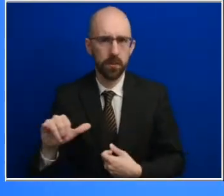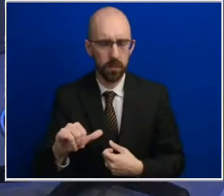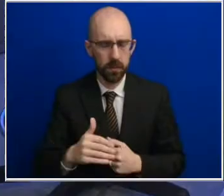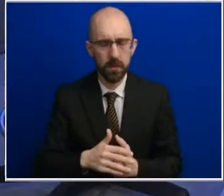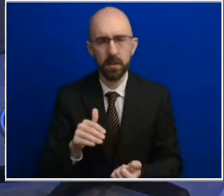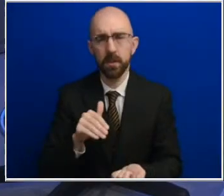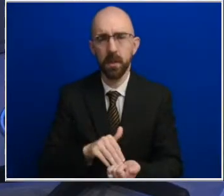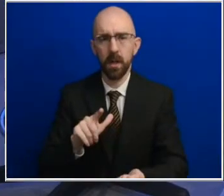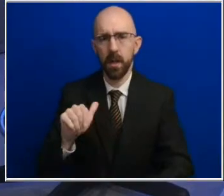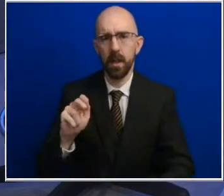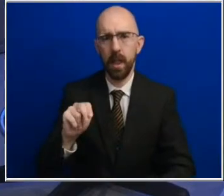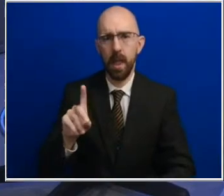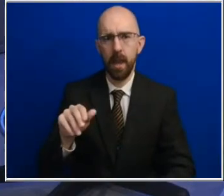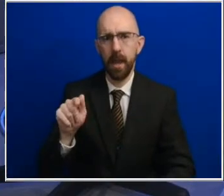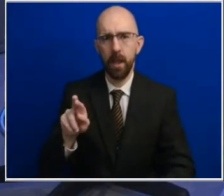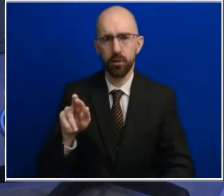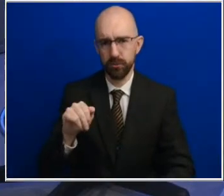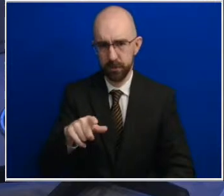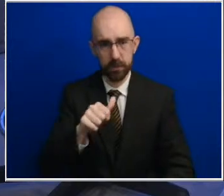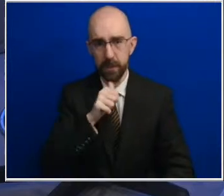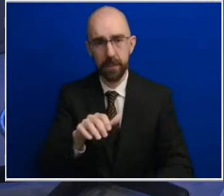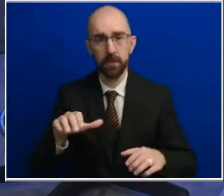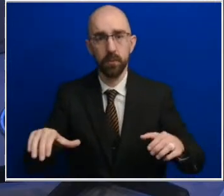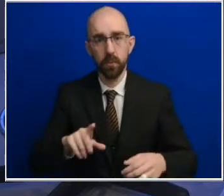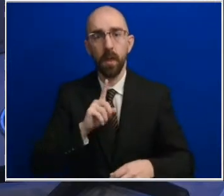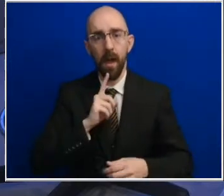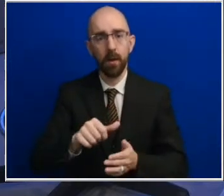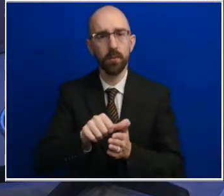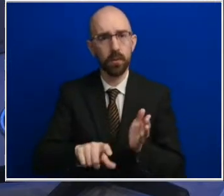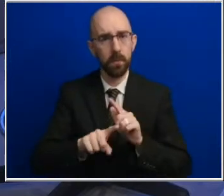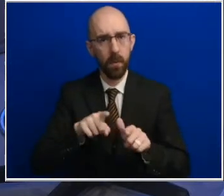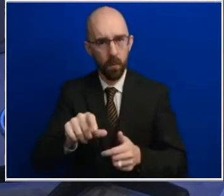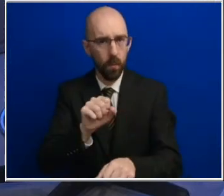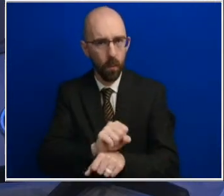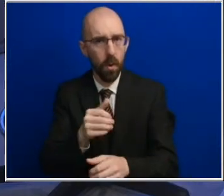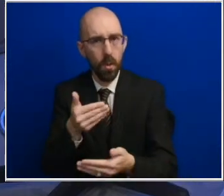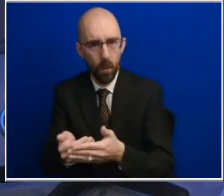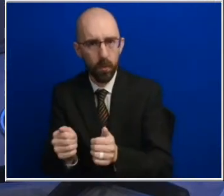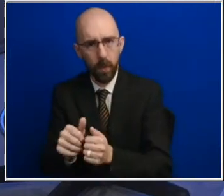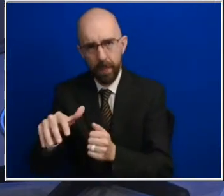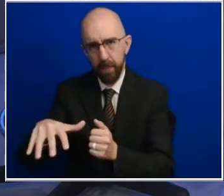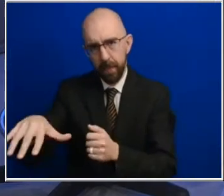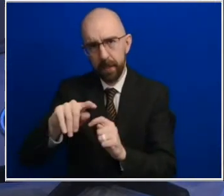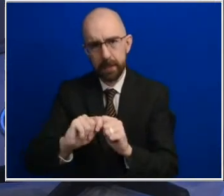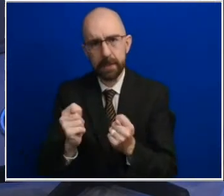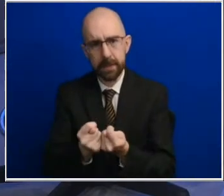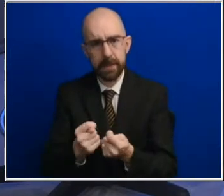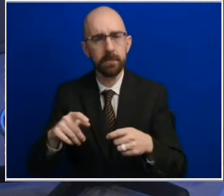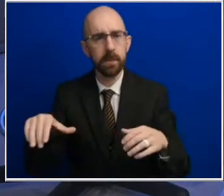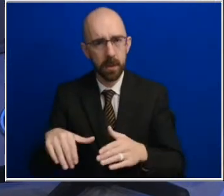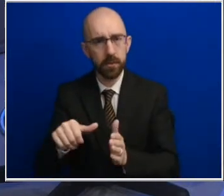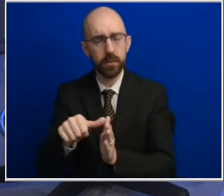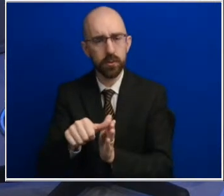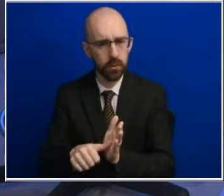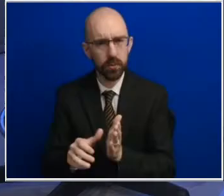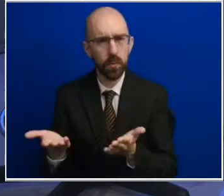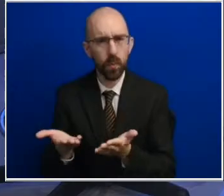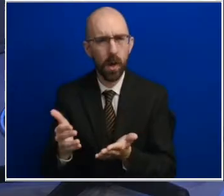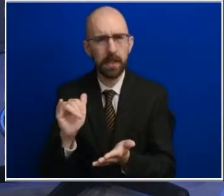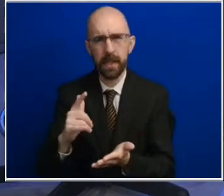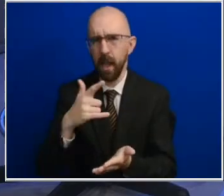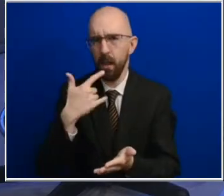you didn't perform the actual surgery, but you work so closely with the team that does perform the surgeries. What does that look like,